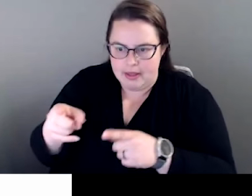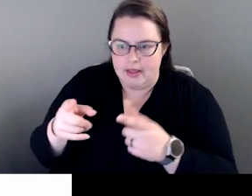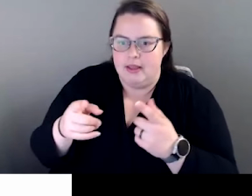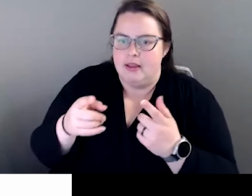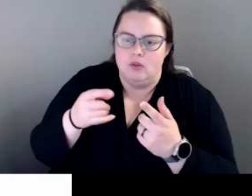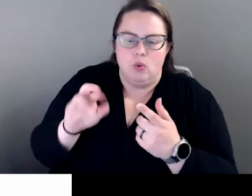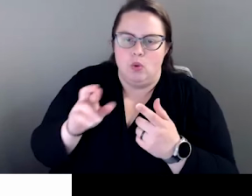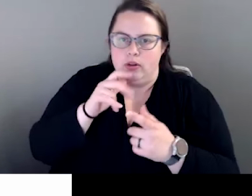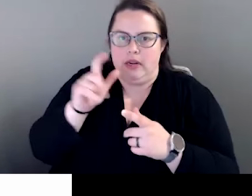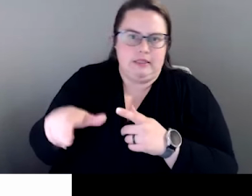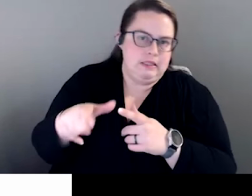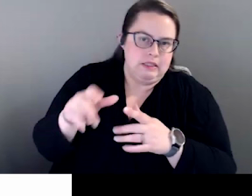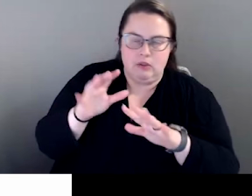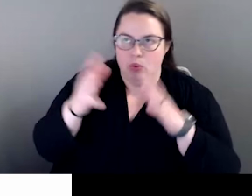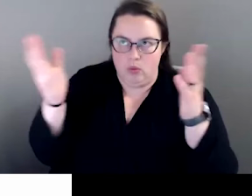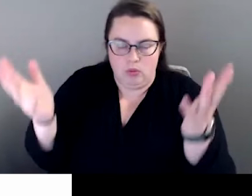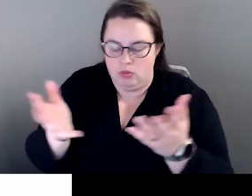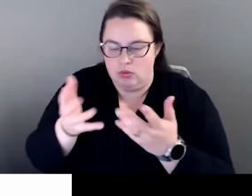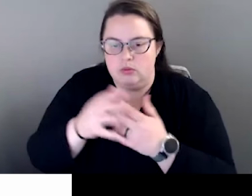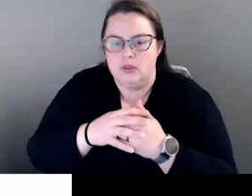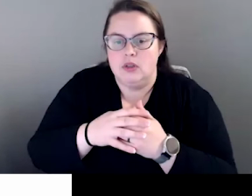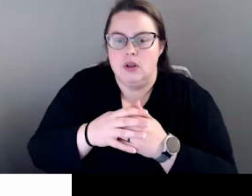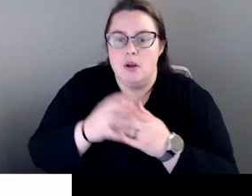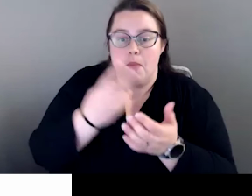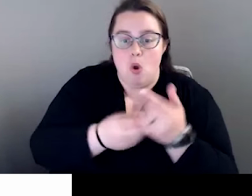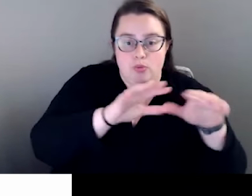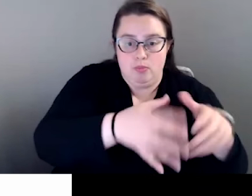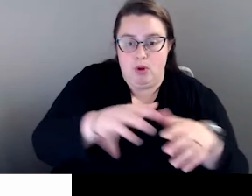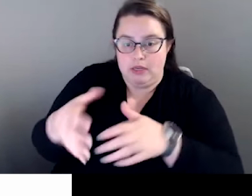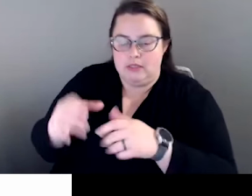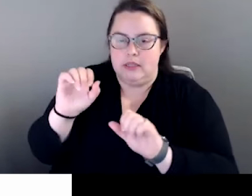And both parties have the right to appeal.